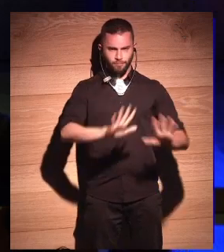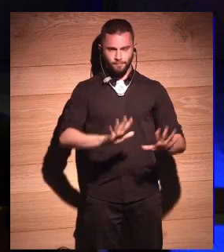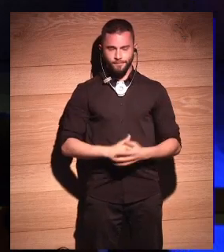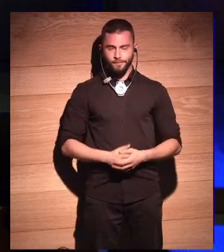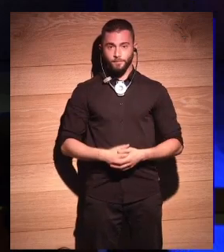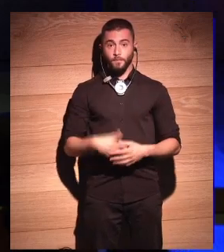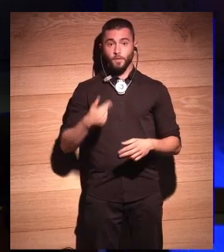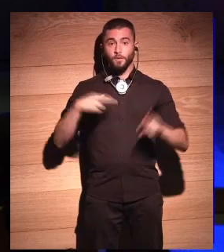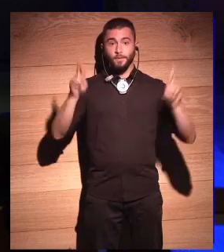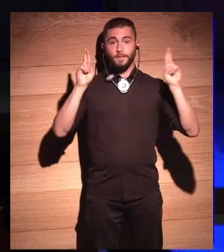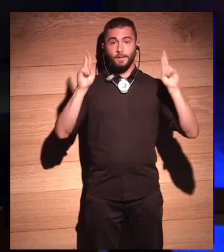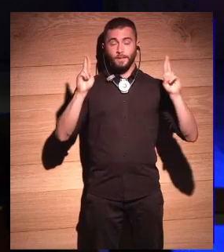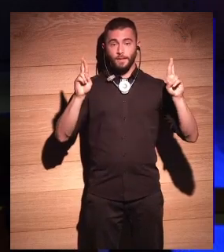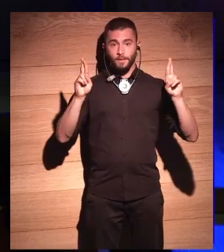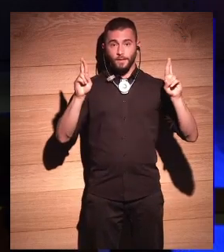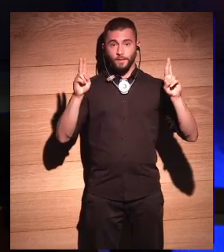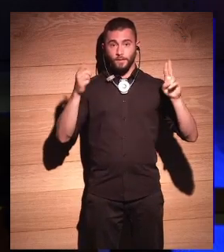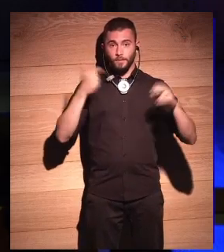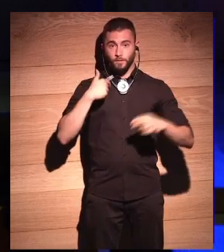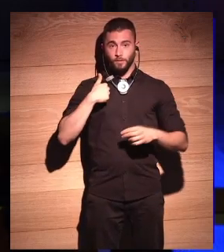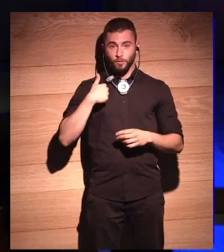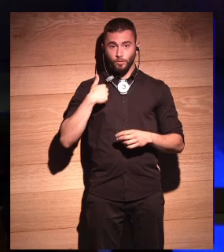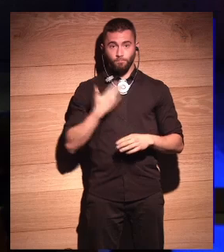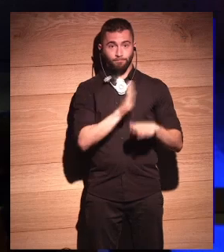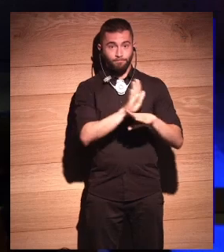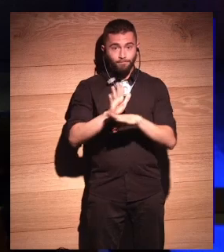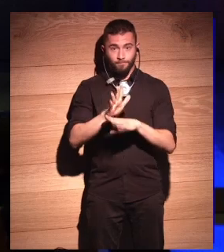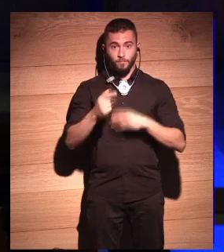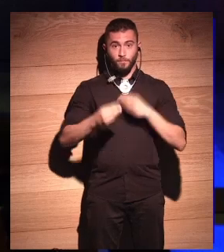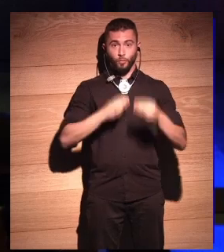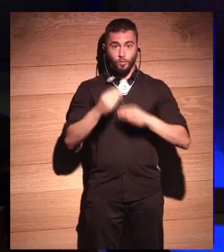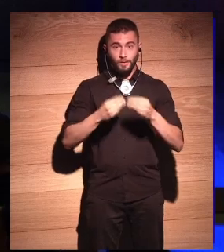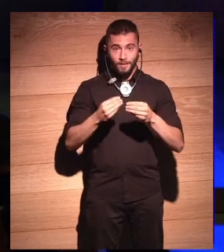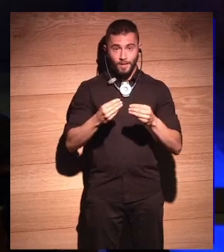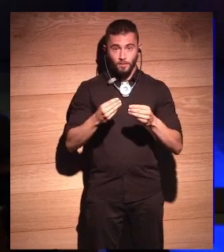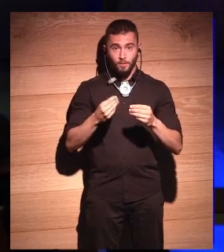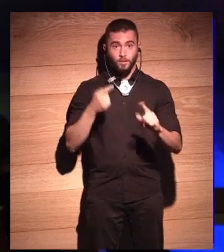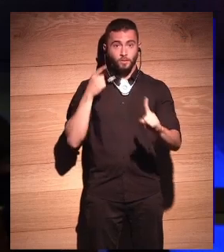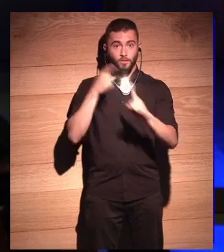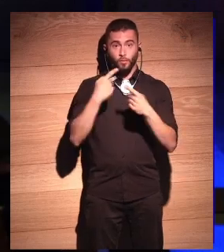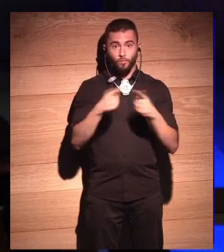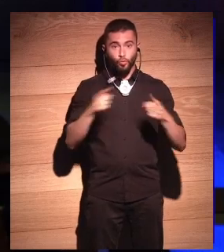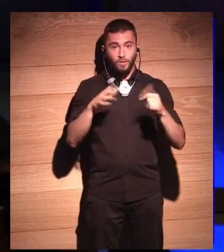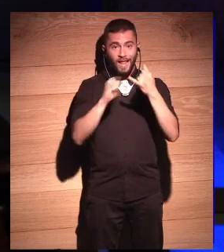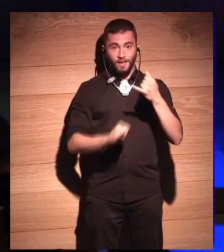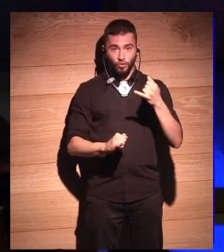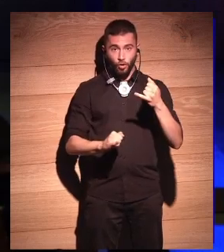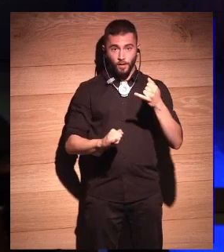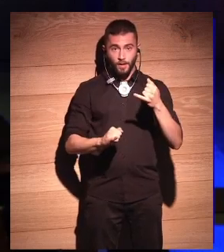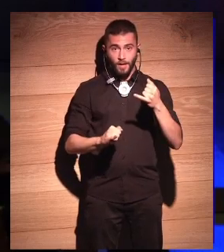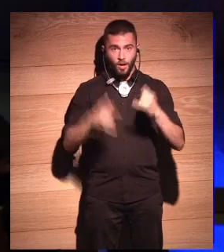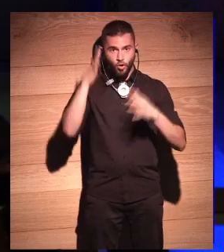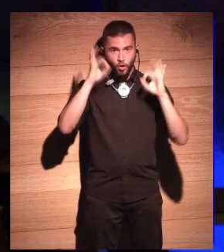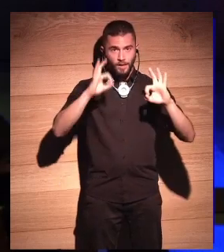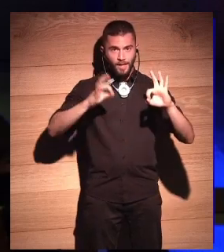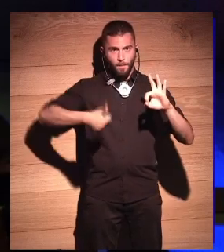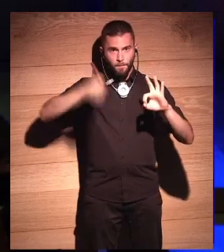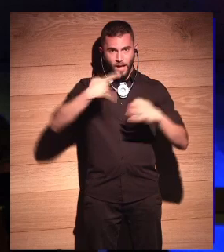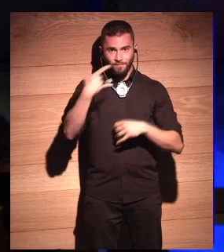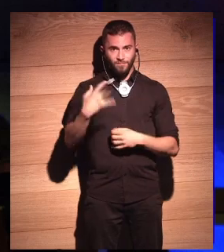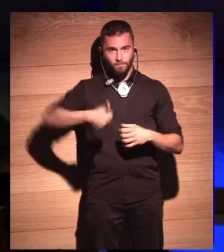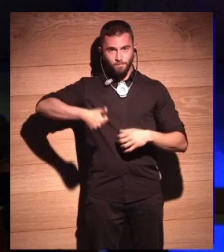doing with these performances is that I'm making electronic music more engaging, more meaningful, and give like new